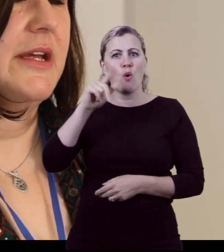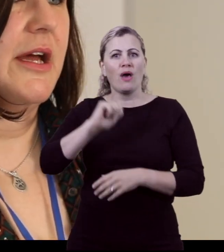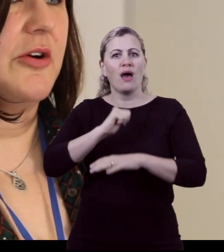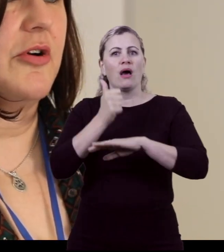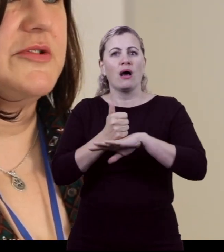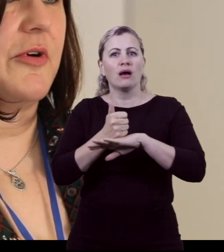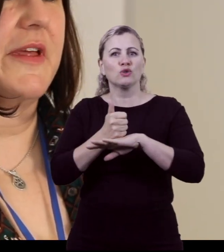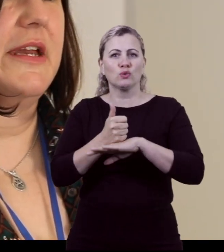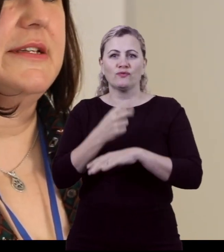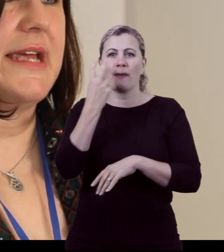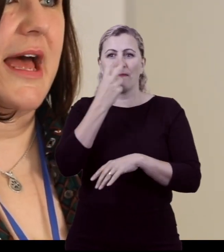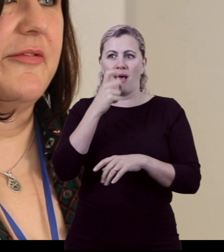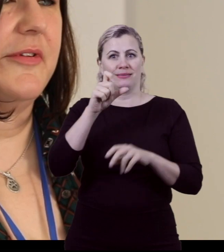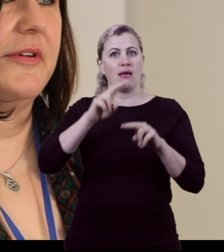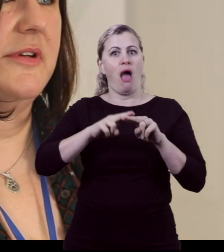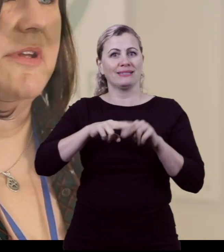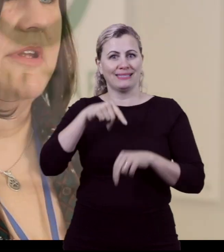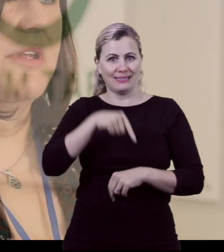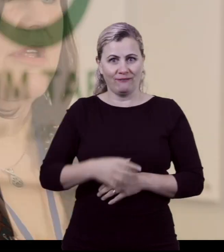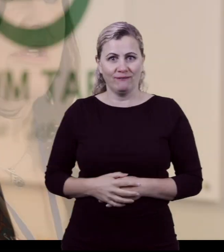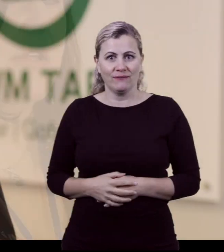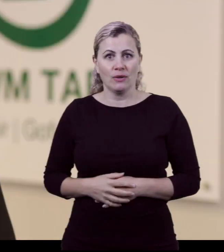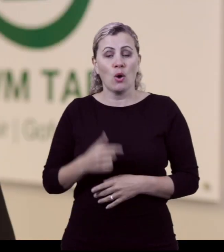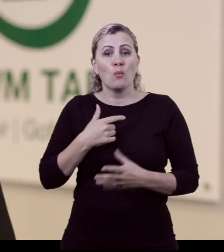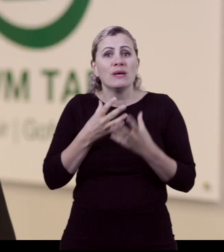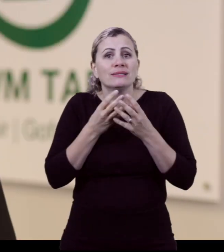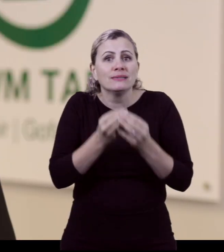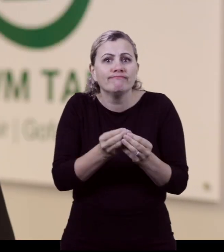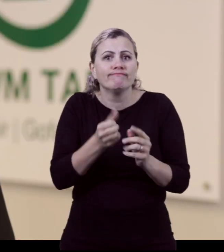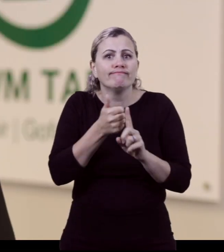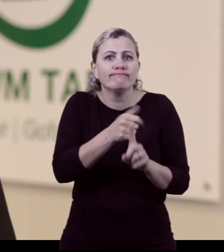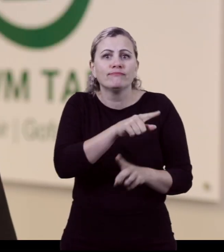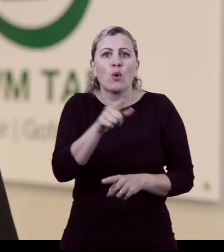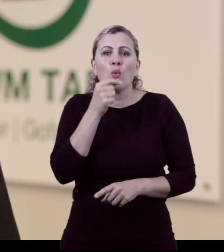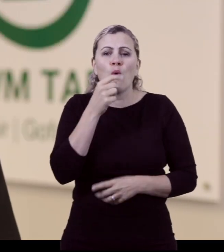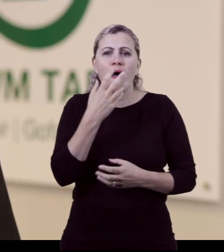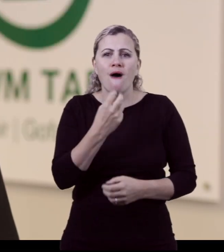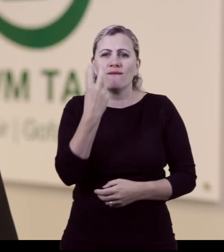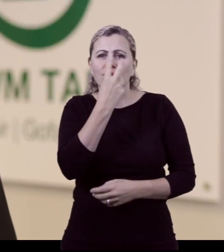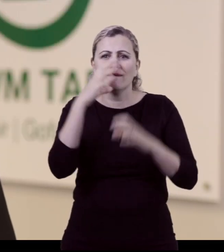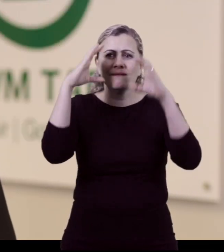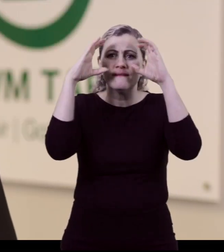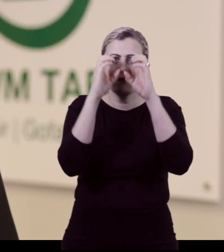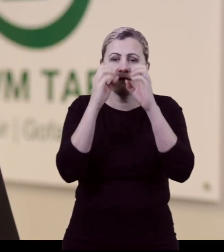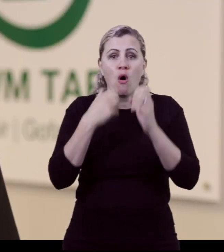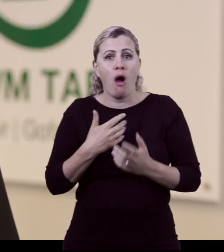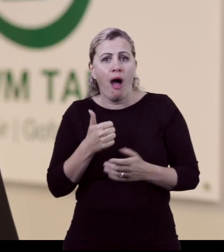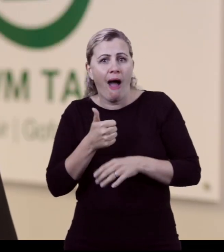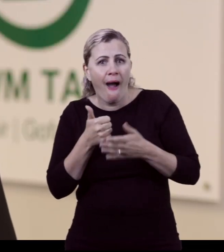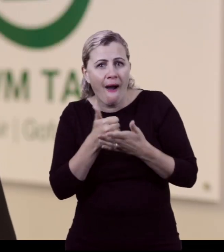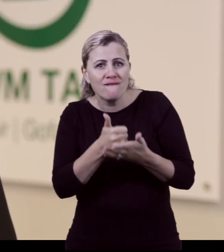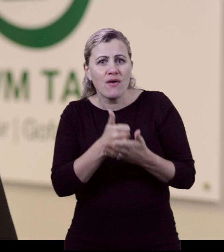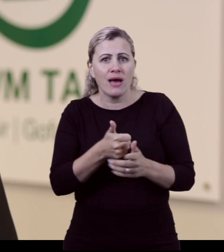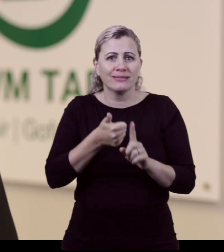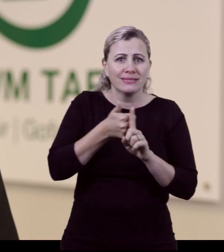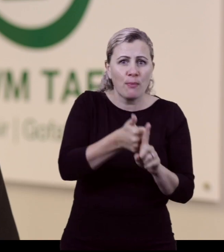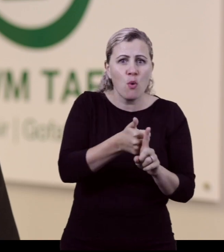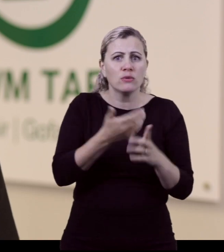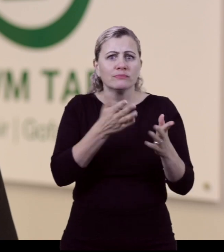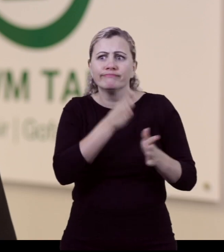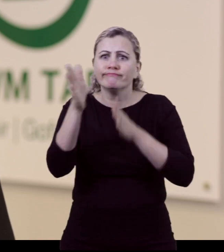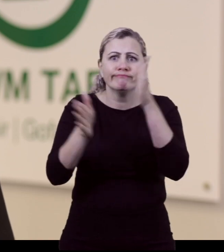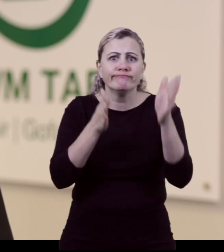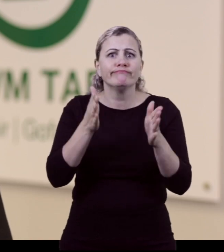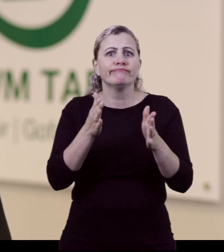groups across Rhondda and Taff. We enable people to improve their physical and emotional well-being, to